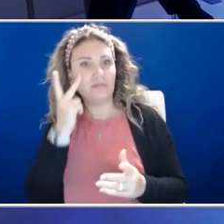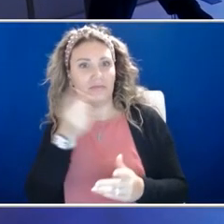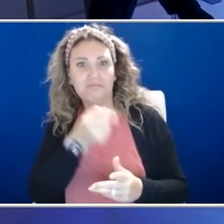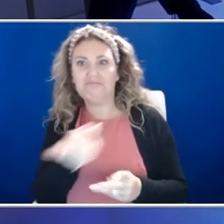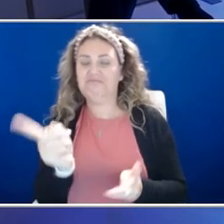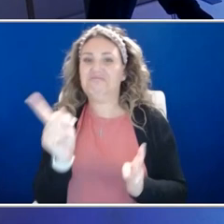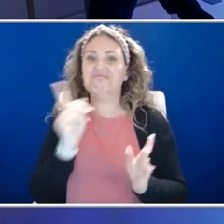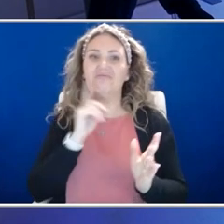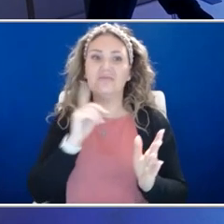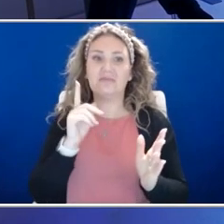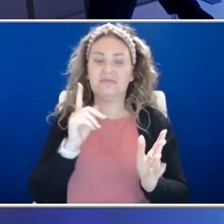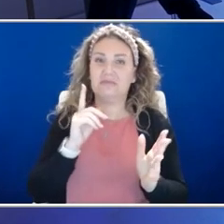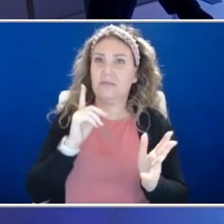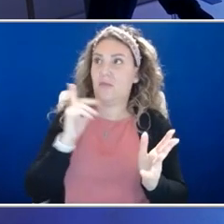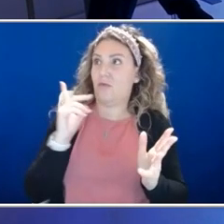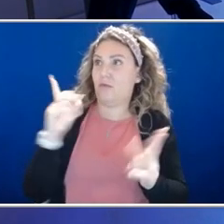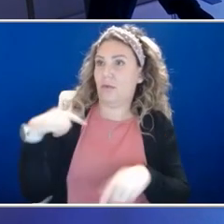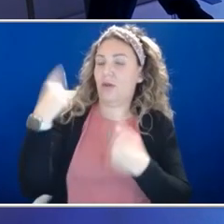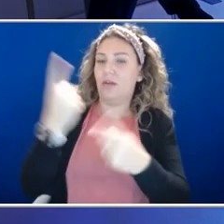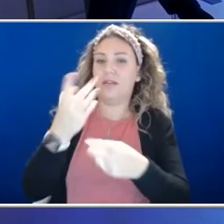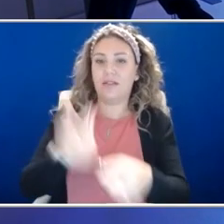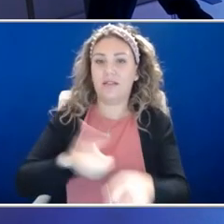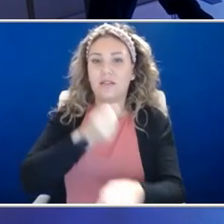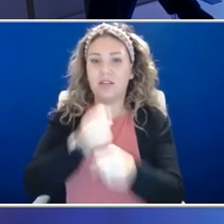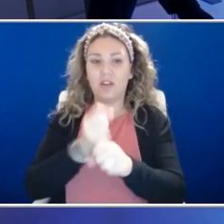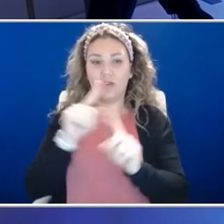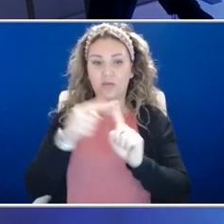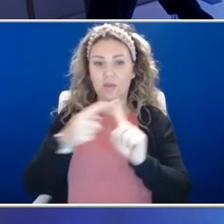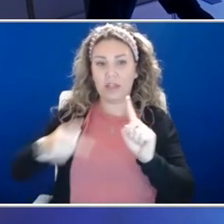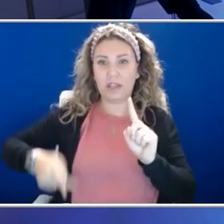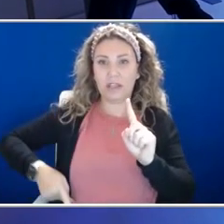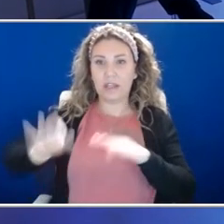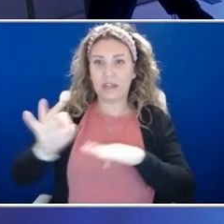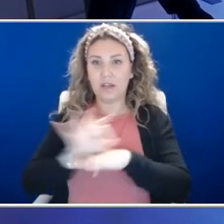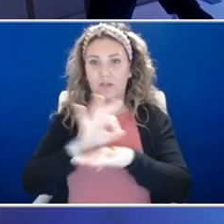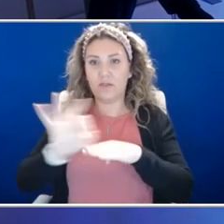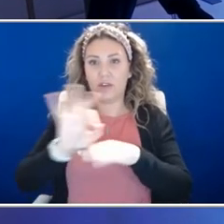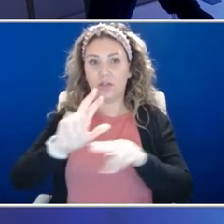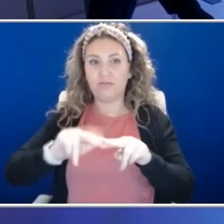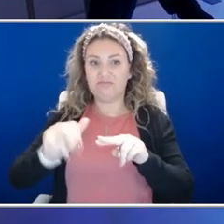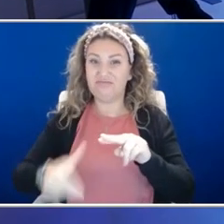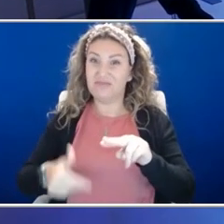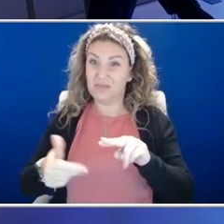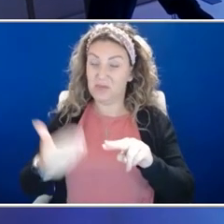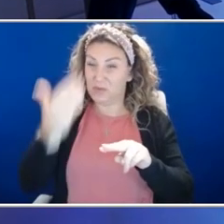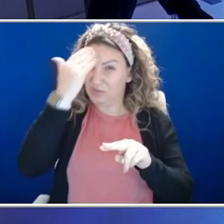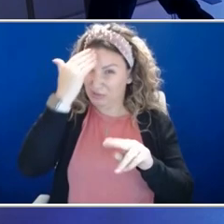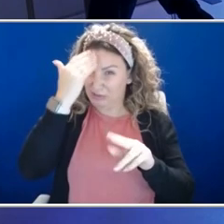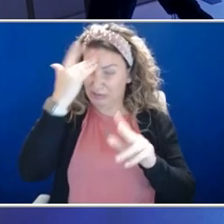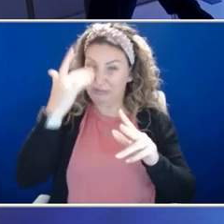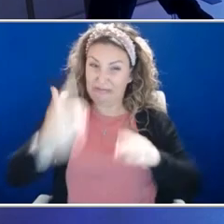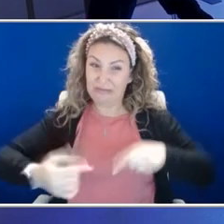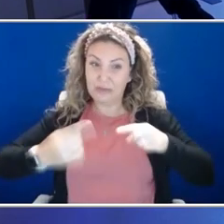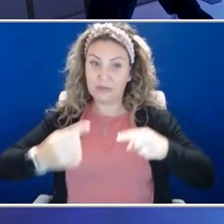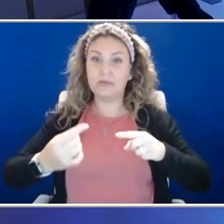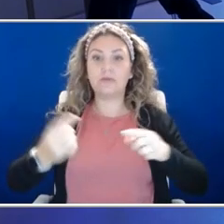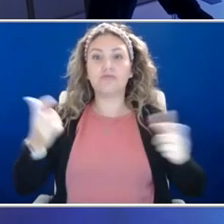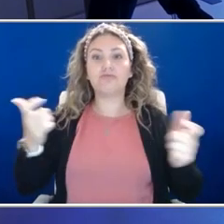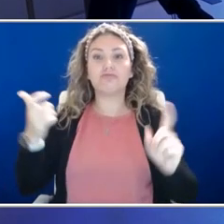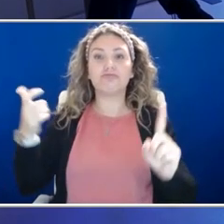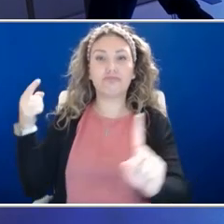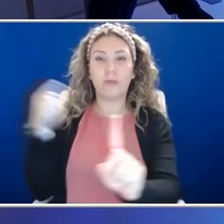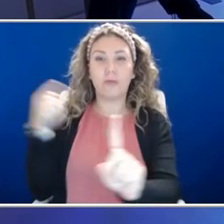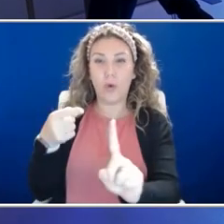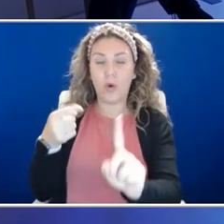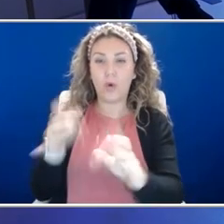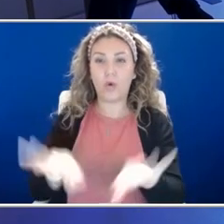your kidney function started going down, you knew you were in trouble. Mm-hmm. And so the whole goal, one of the major goals of critical care and hospital care